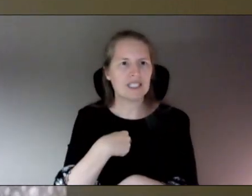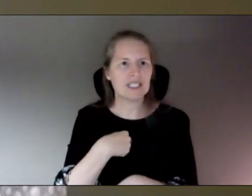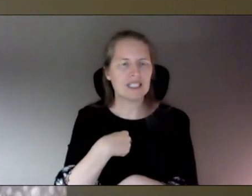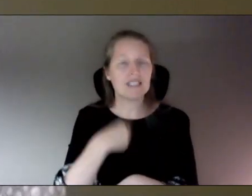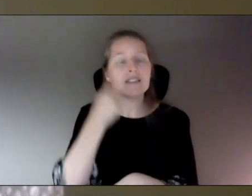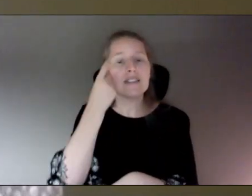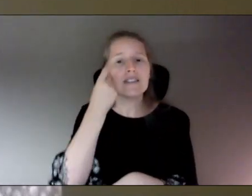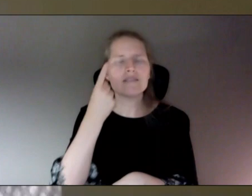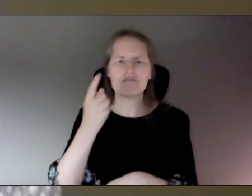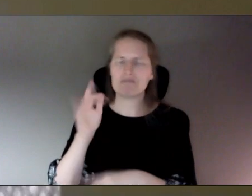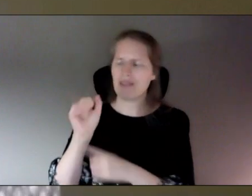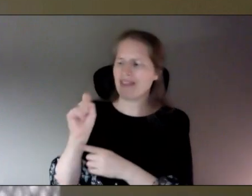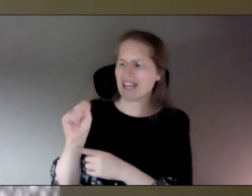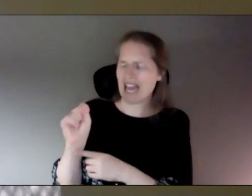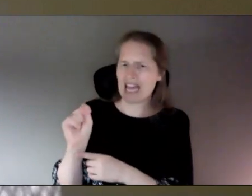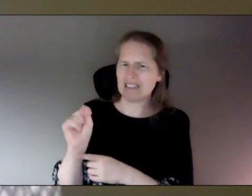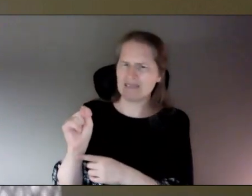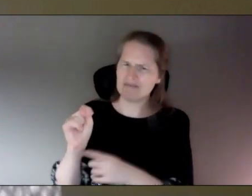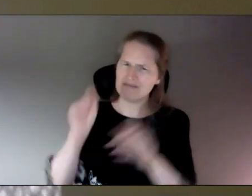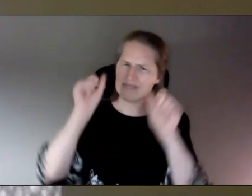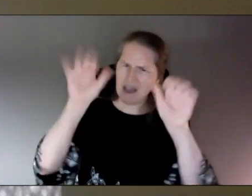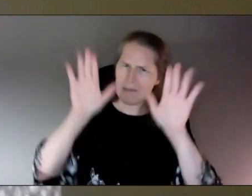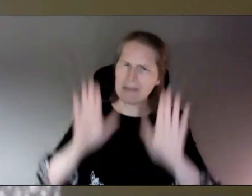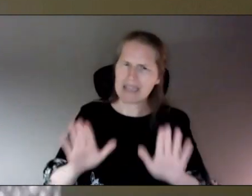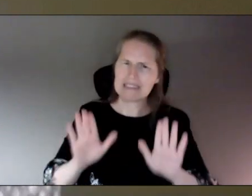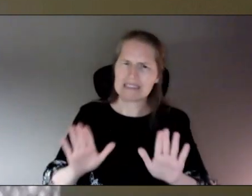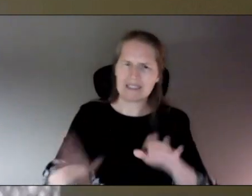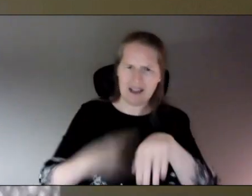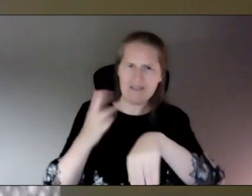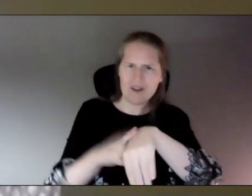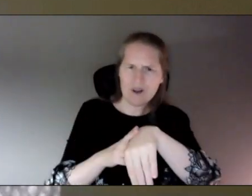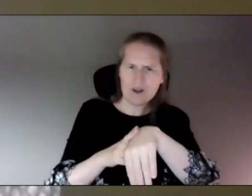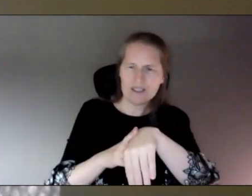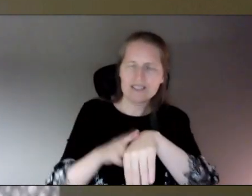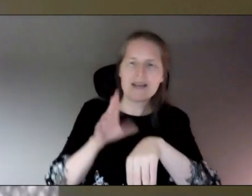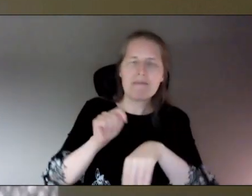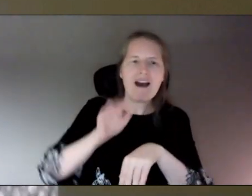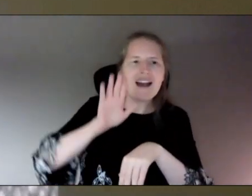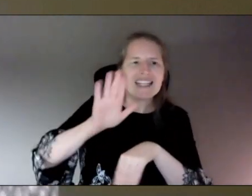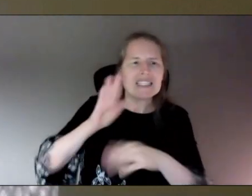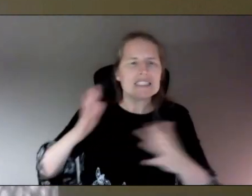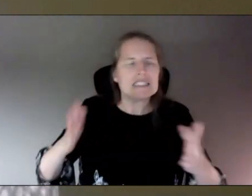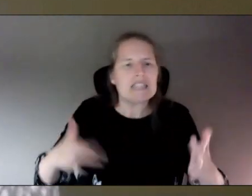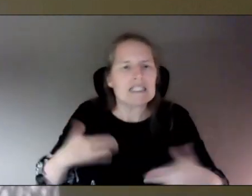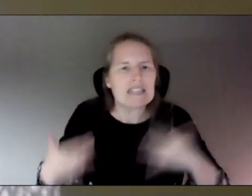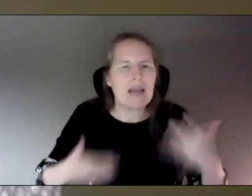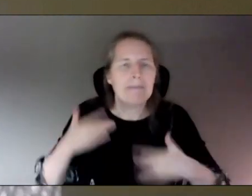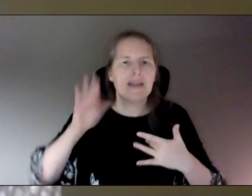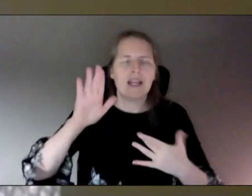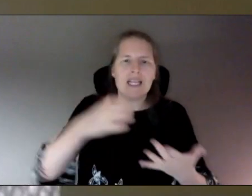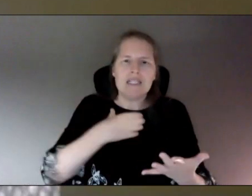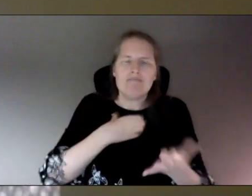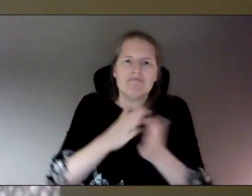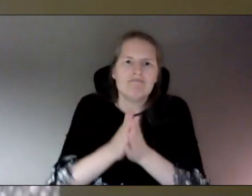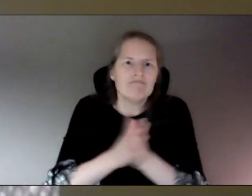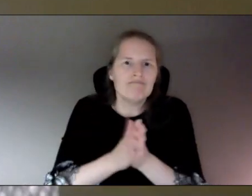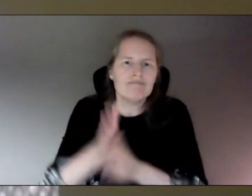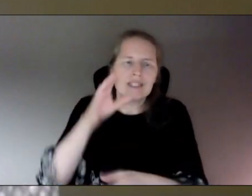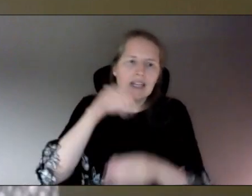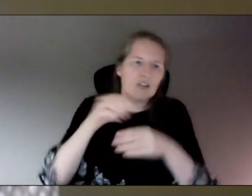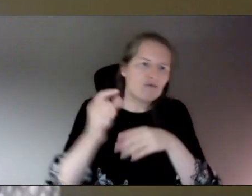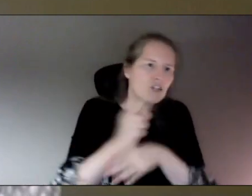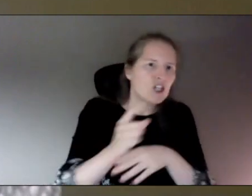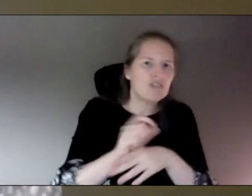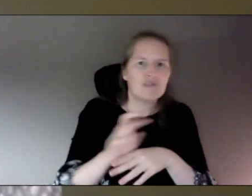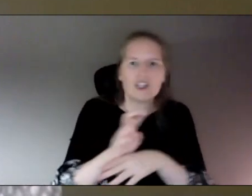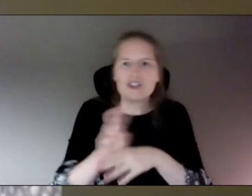maximized by how amazing the cast was, but Ryan's excitement and passion, both in the rehearsal room and outside